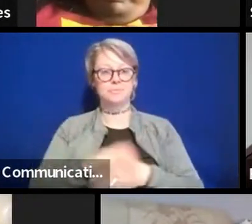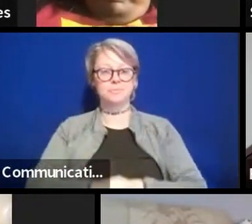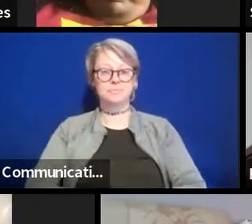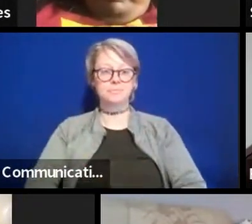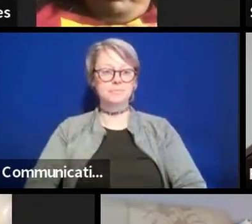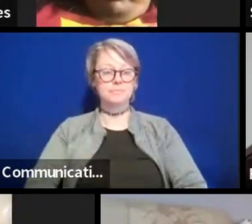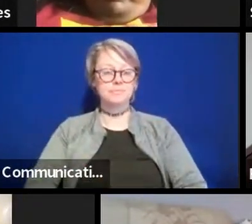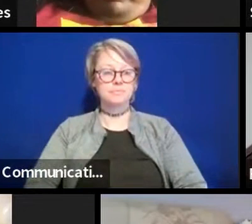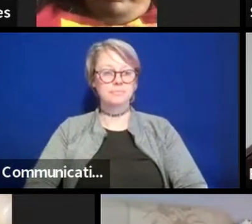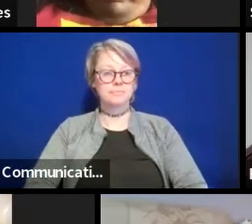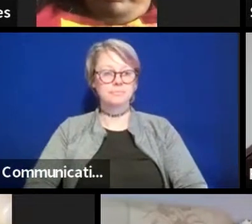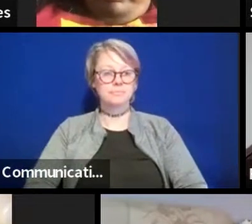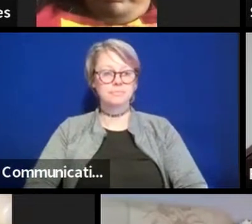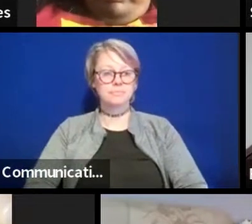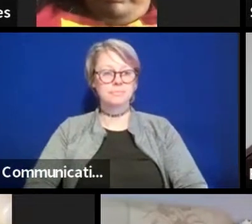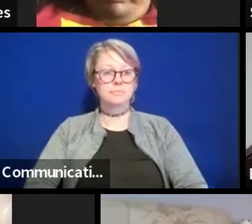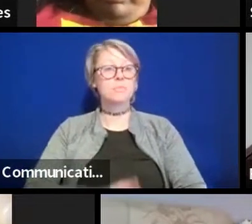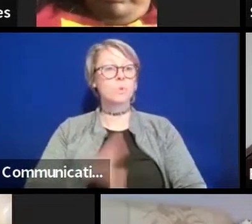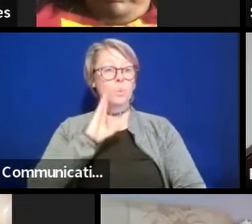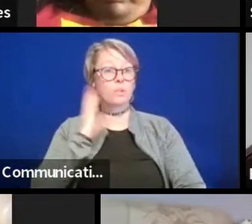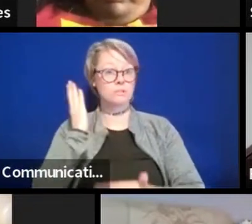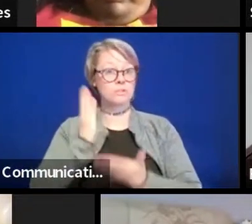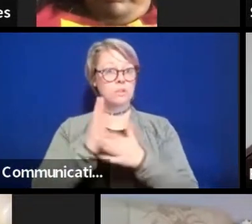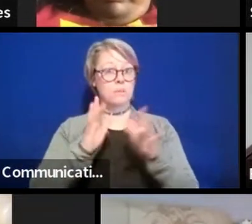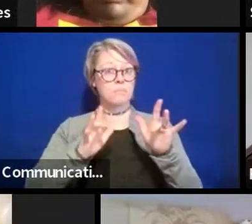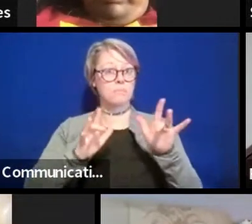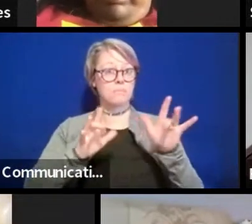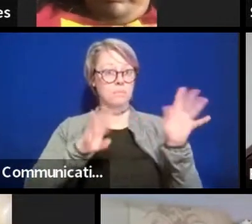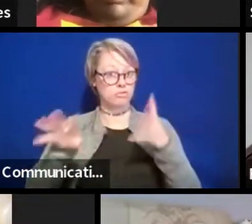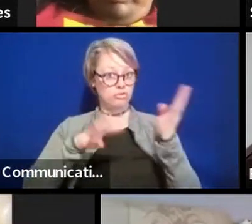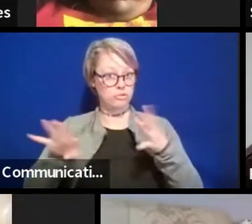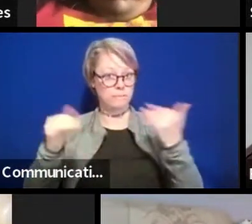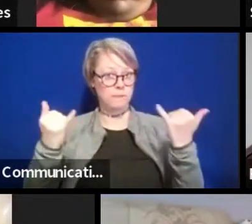So we'll stop the live stream if we could,